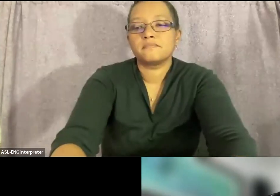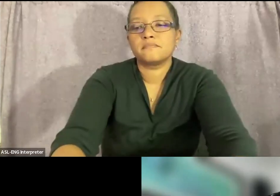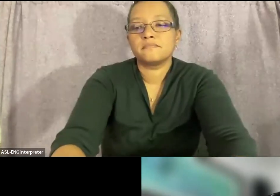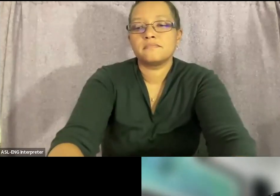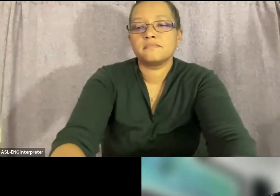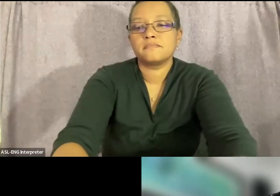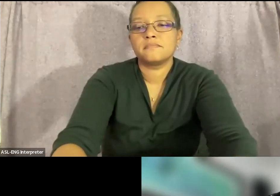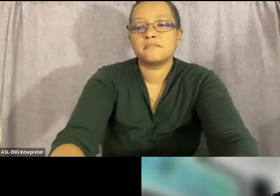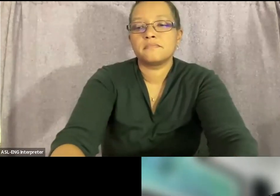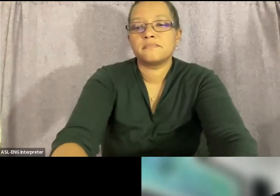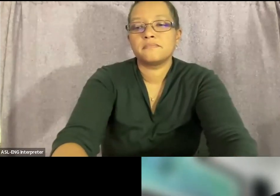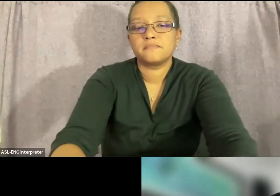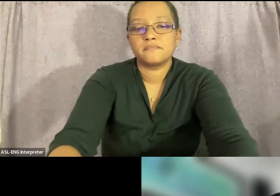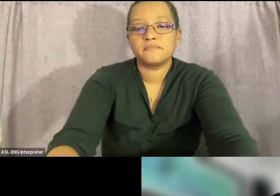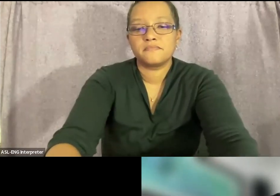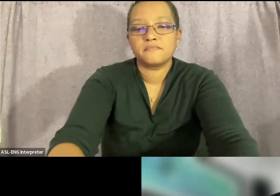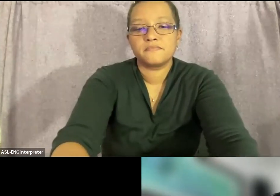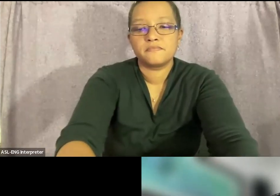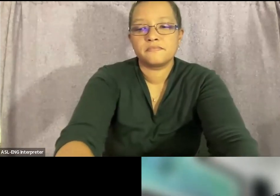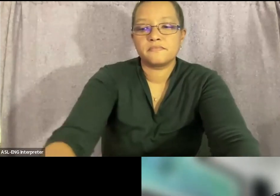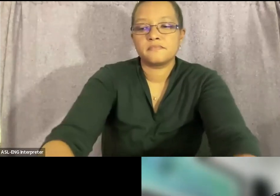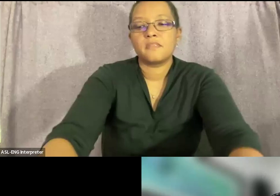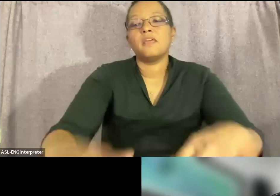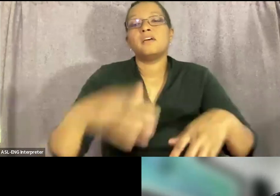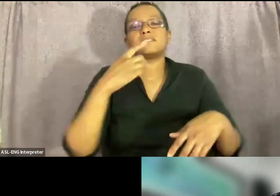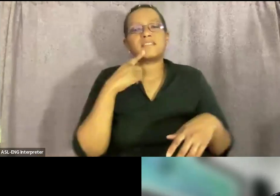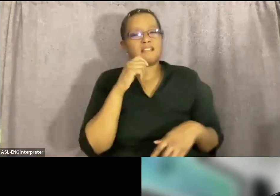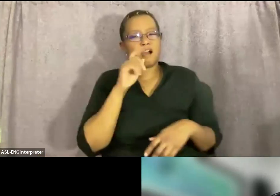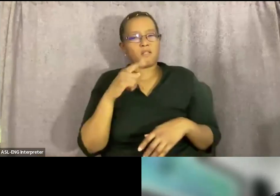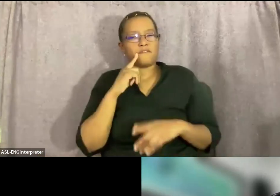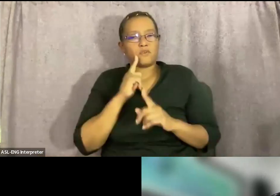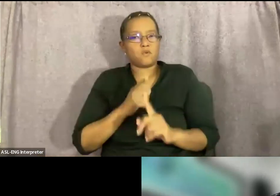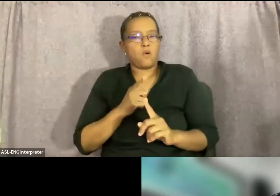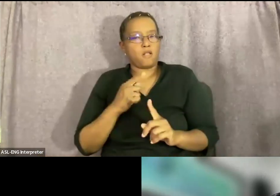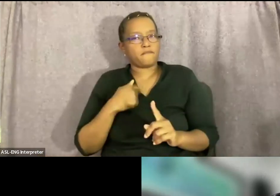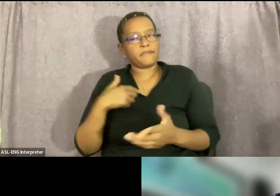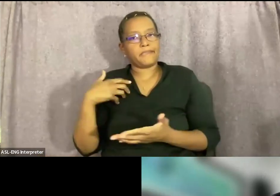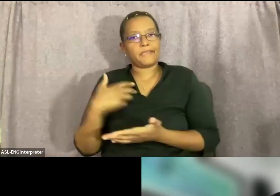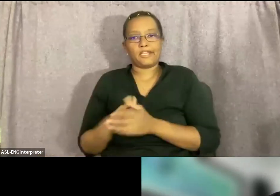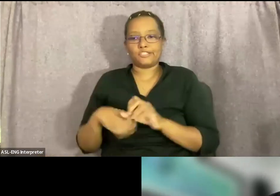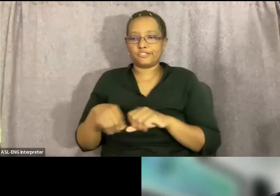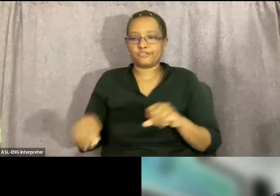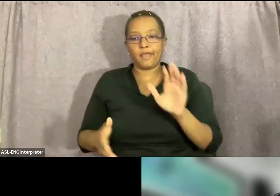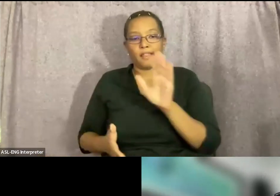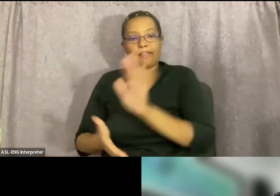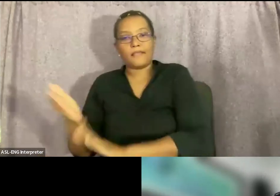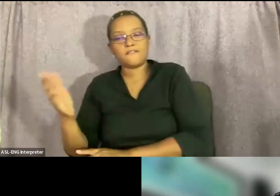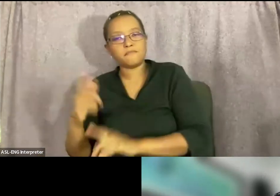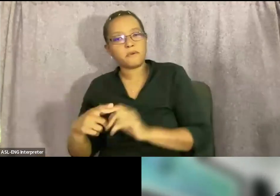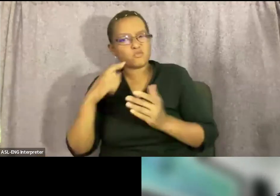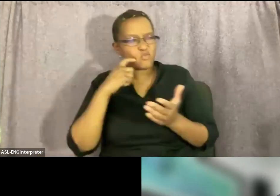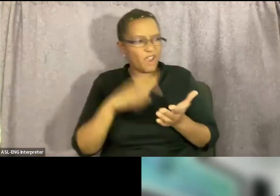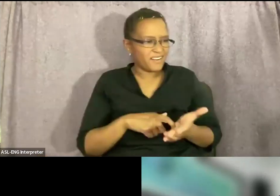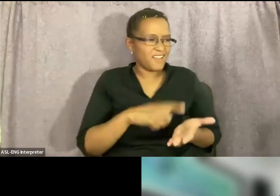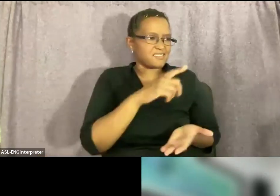women. In which ways has your own experience shaped the work that you're looking to embark upon?